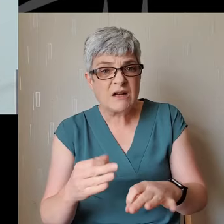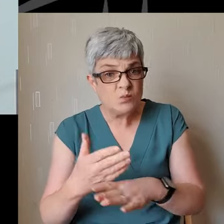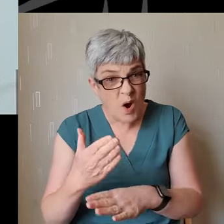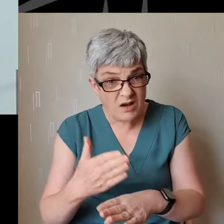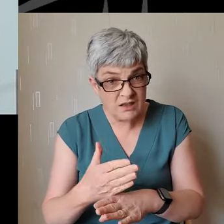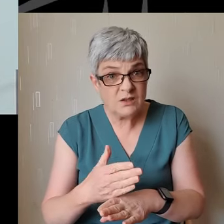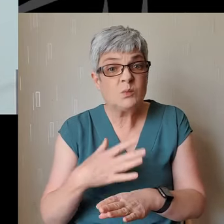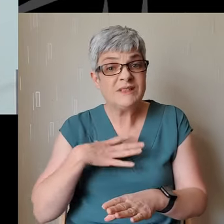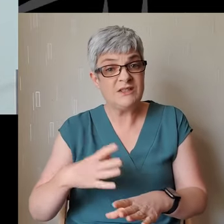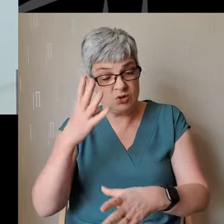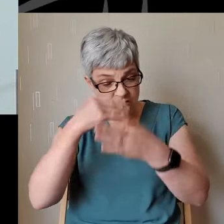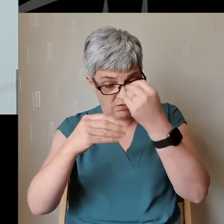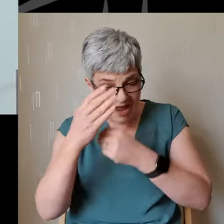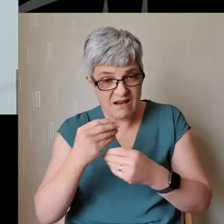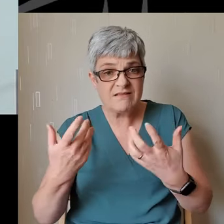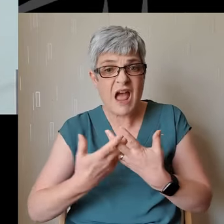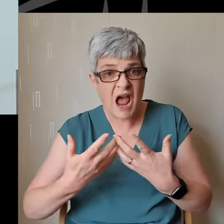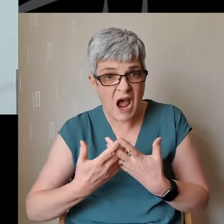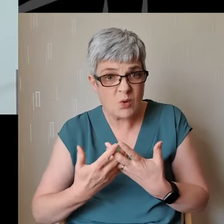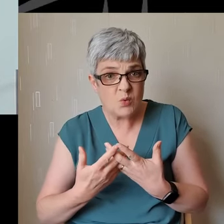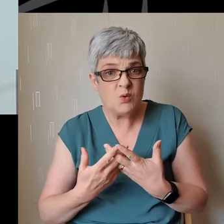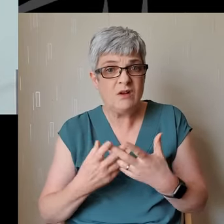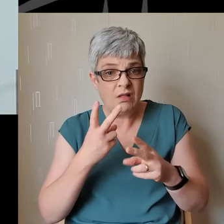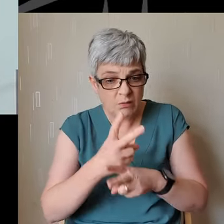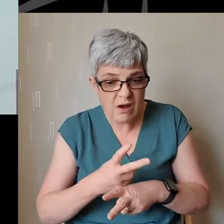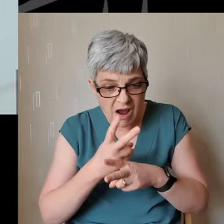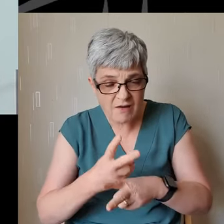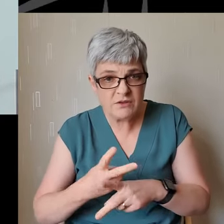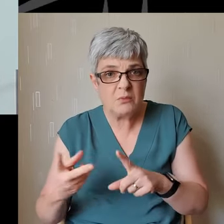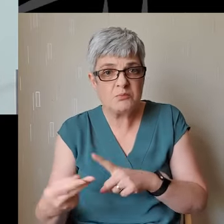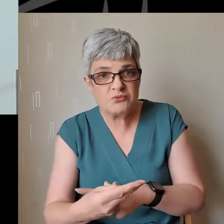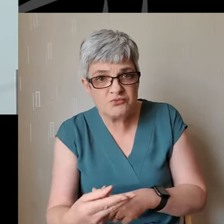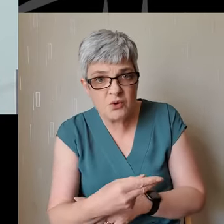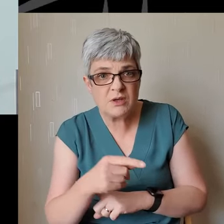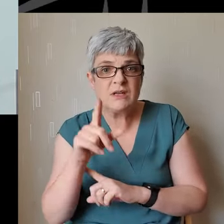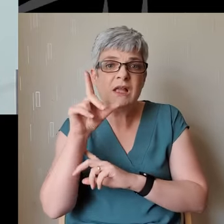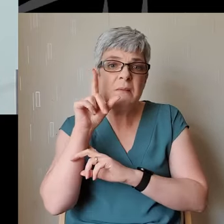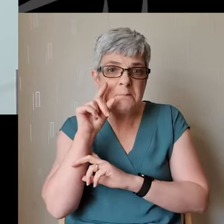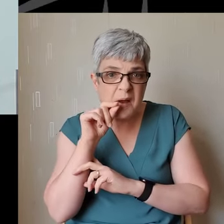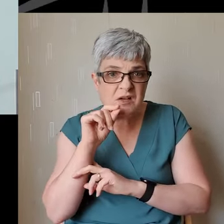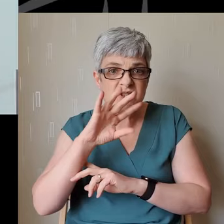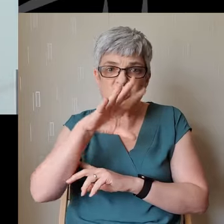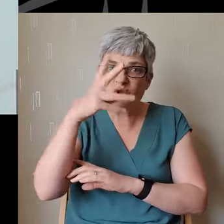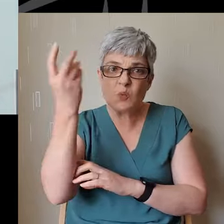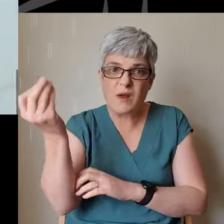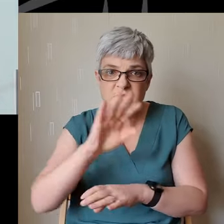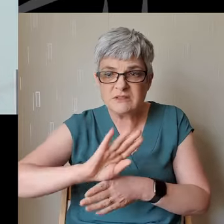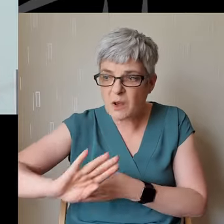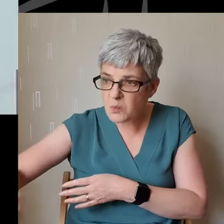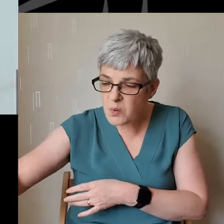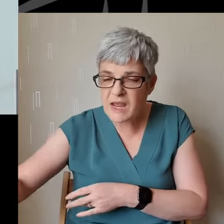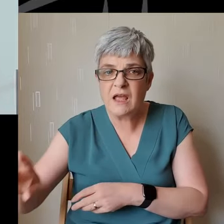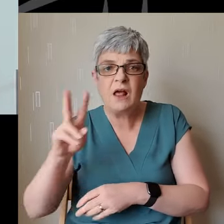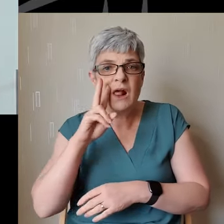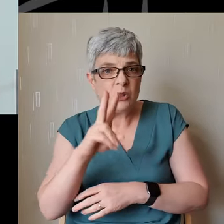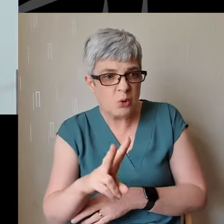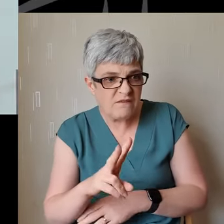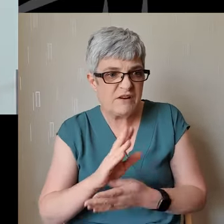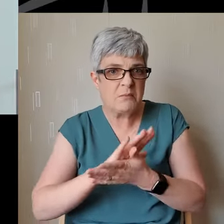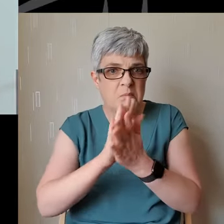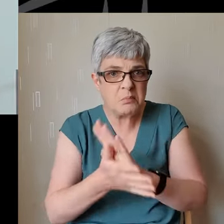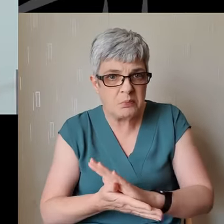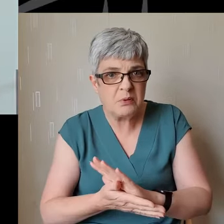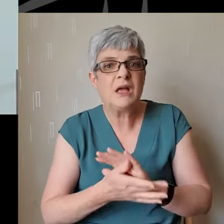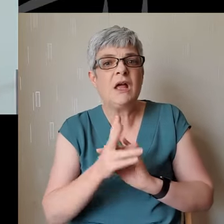how to tend and prune, how to irrigate the field, how to keep birds and squirrels away, how to watch out for blight and for mold, how